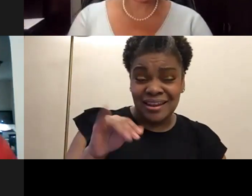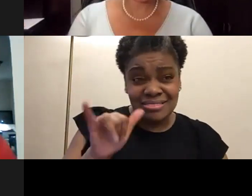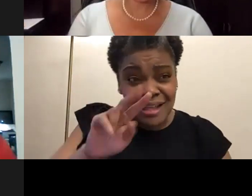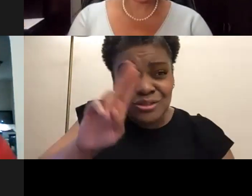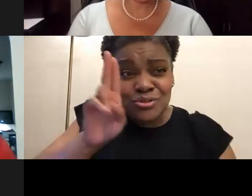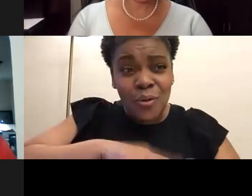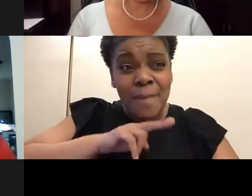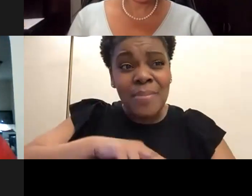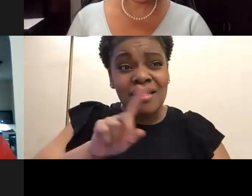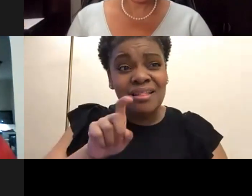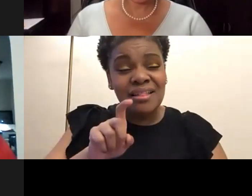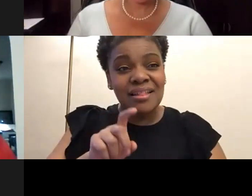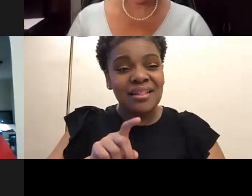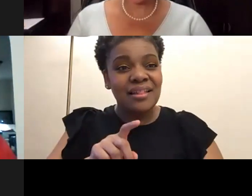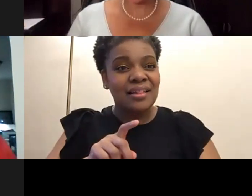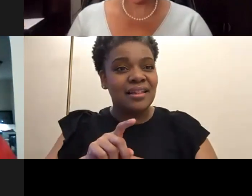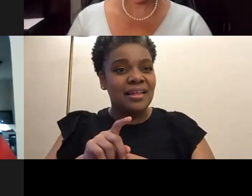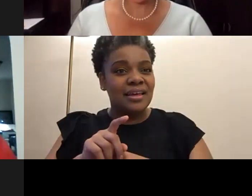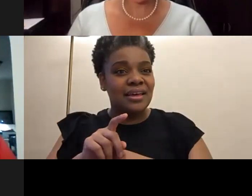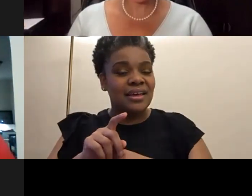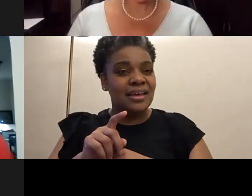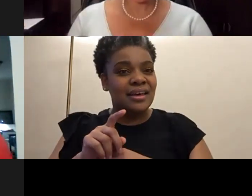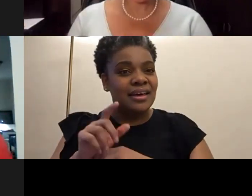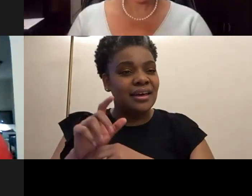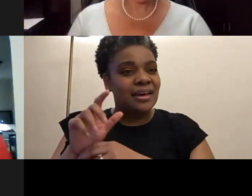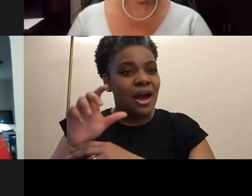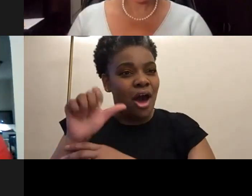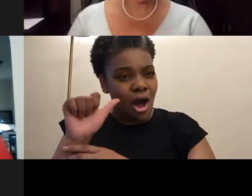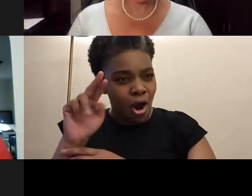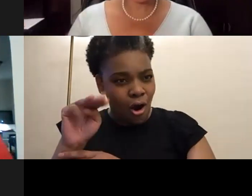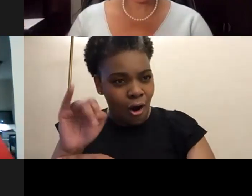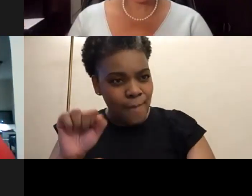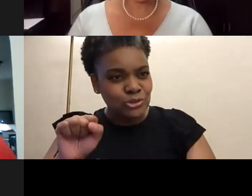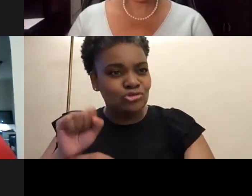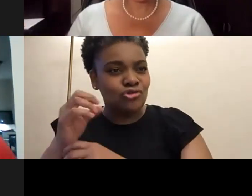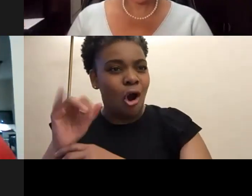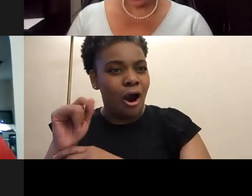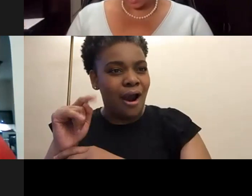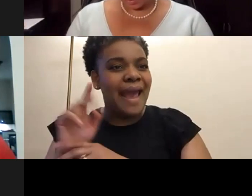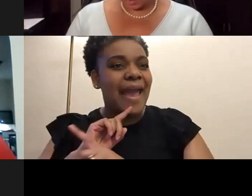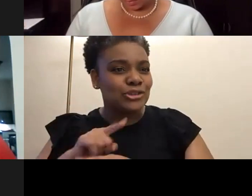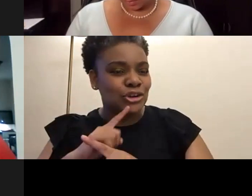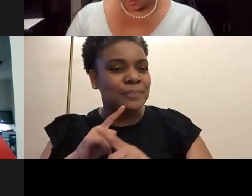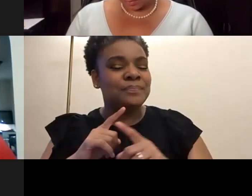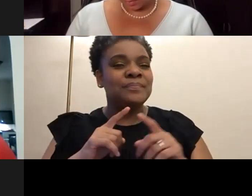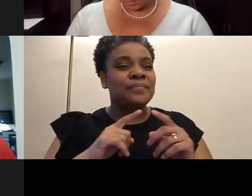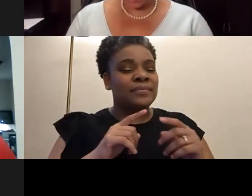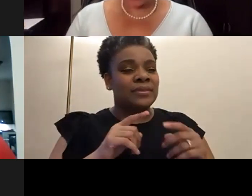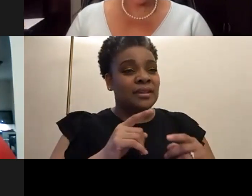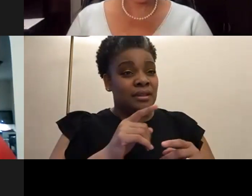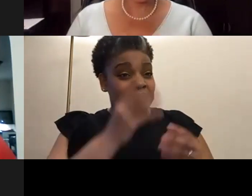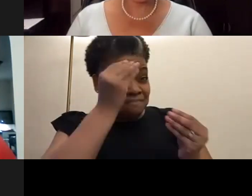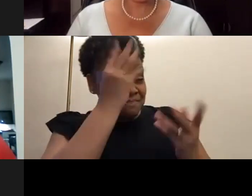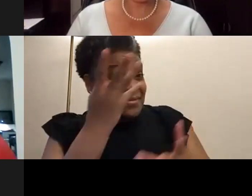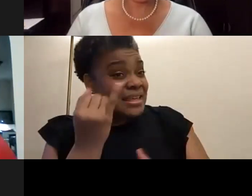Okay, so my question to that person is, did they go to visit? Did they see the provider, number one? Because usually after 24 to